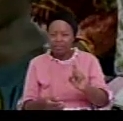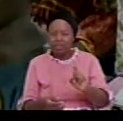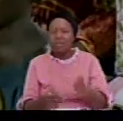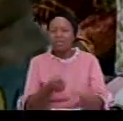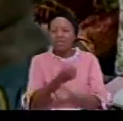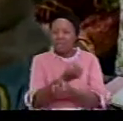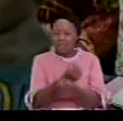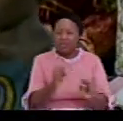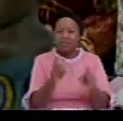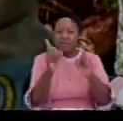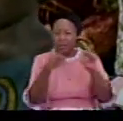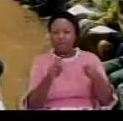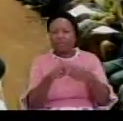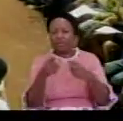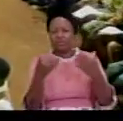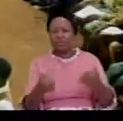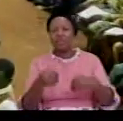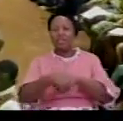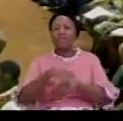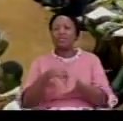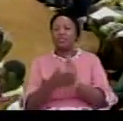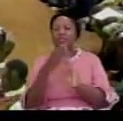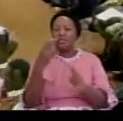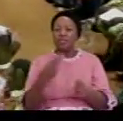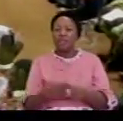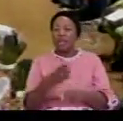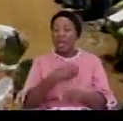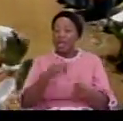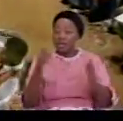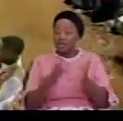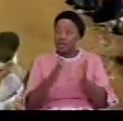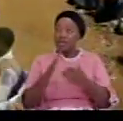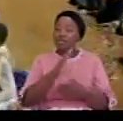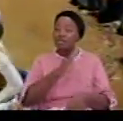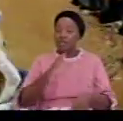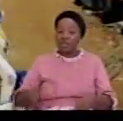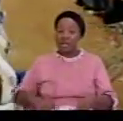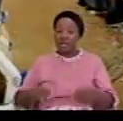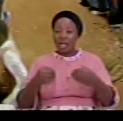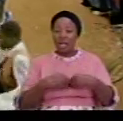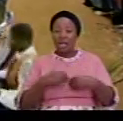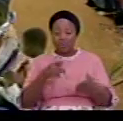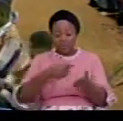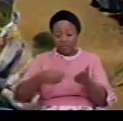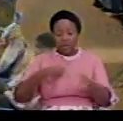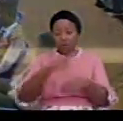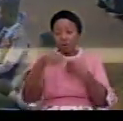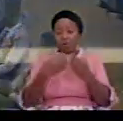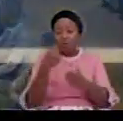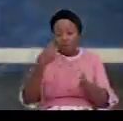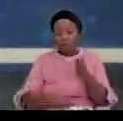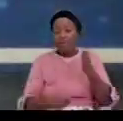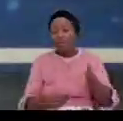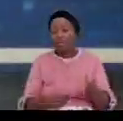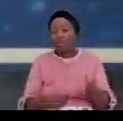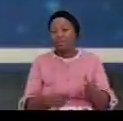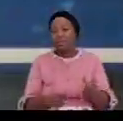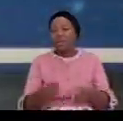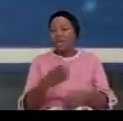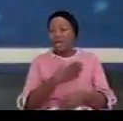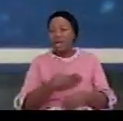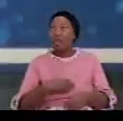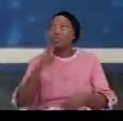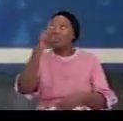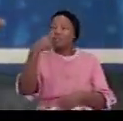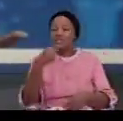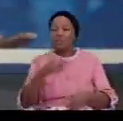Salvation comes to you tonight. And Jesus Christ has paid the whole price. And he says, when